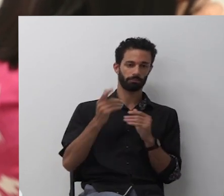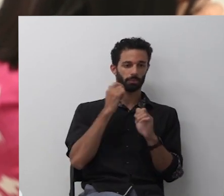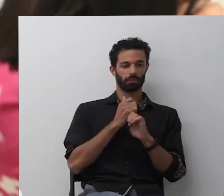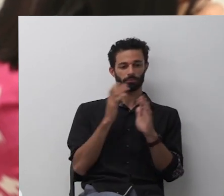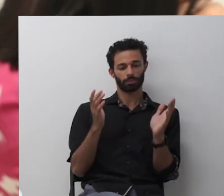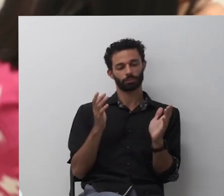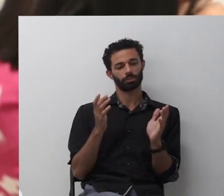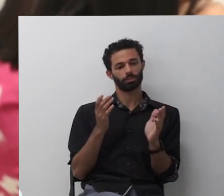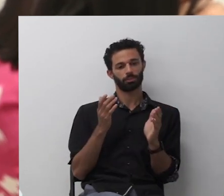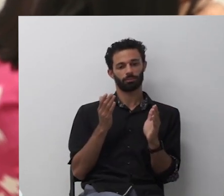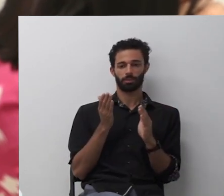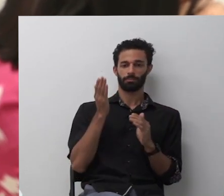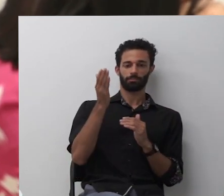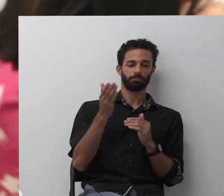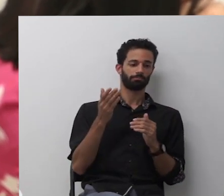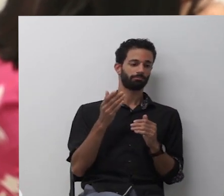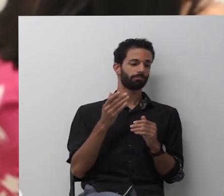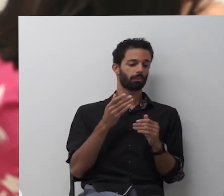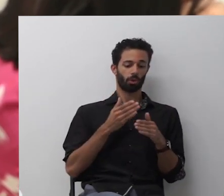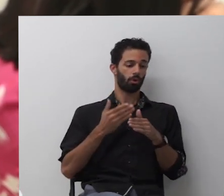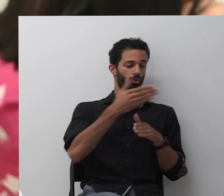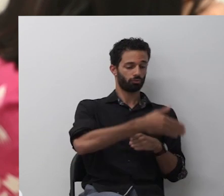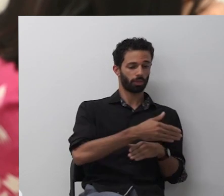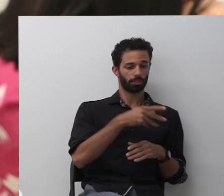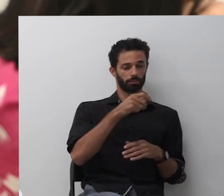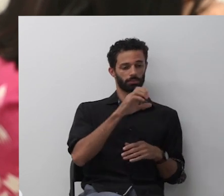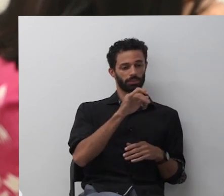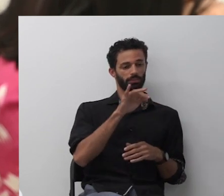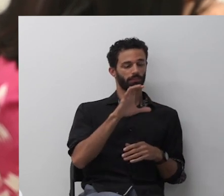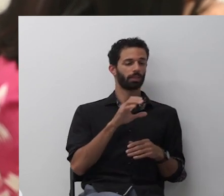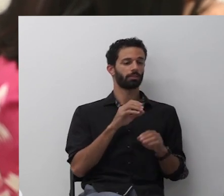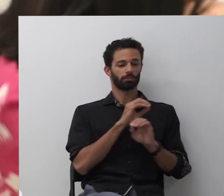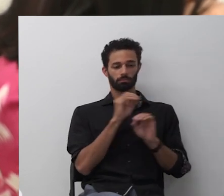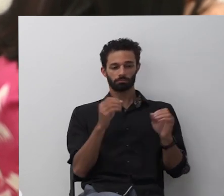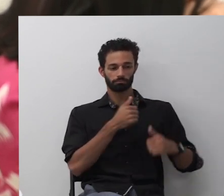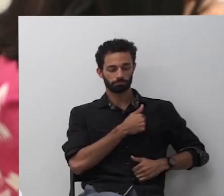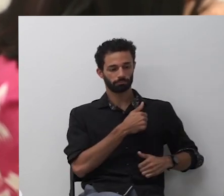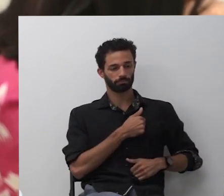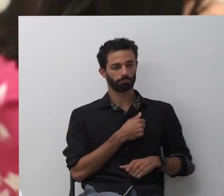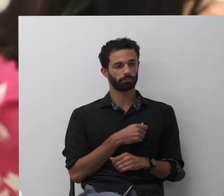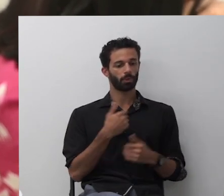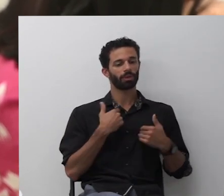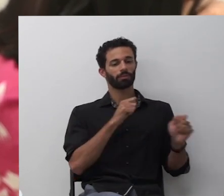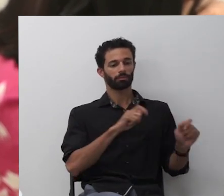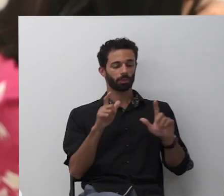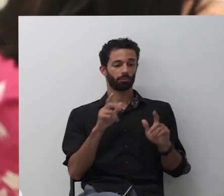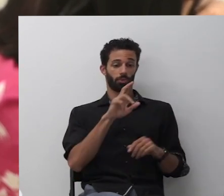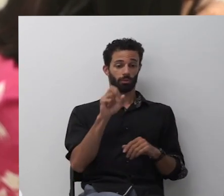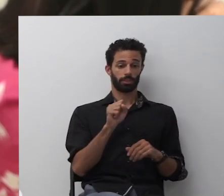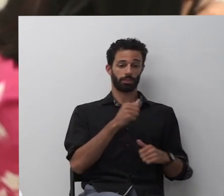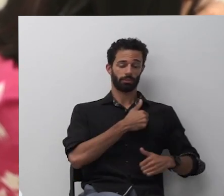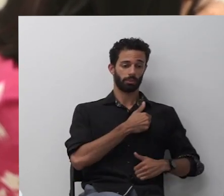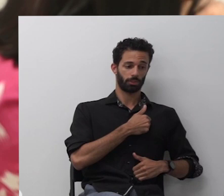like trans-Pacific demilitarization. We're thinking about the framework of that the U.S. military